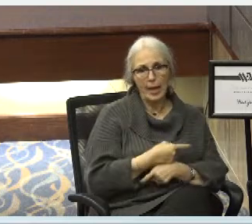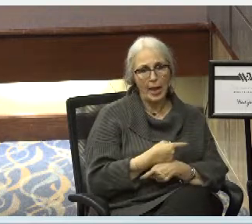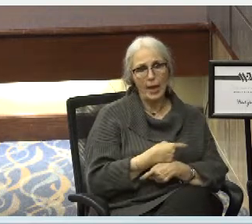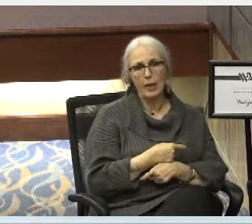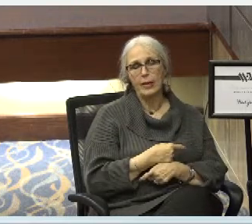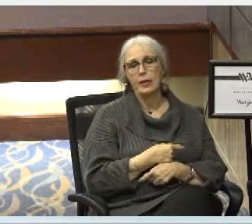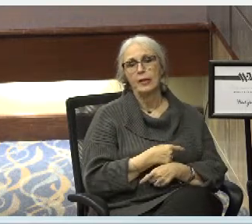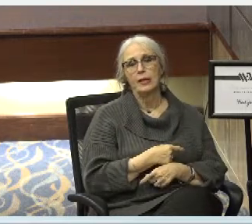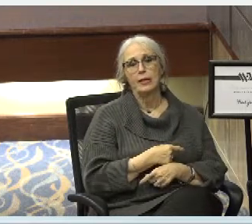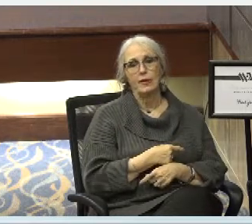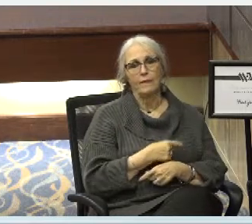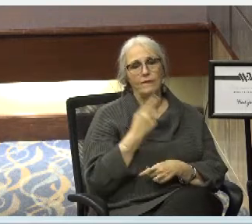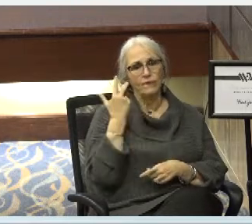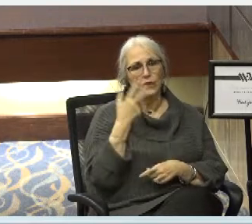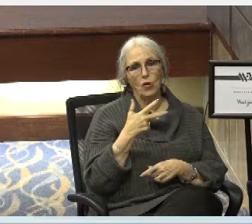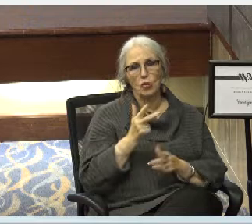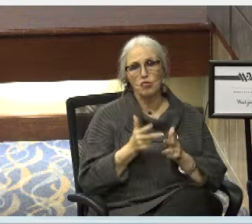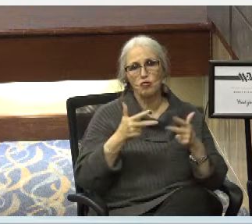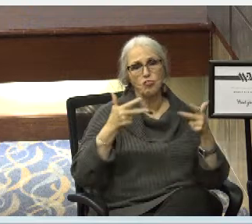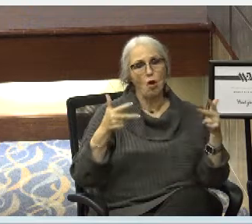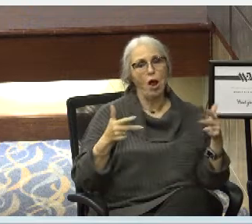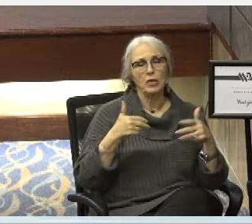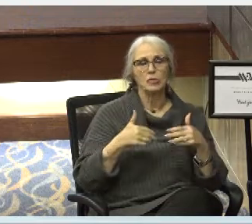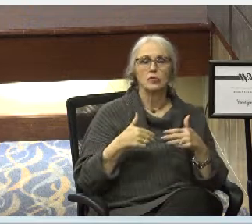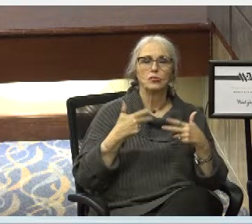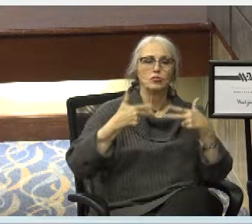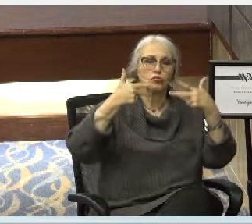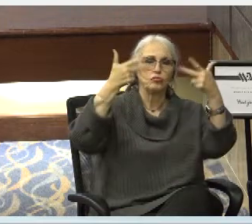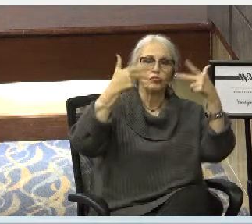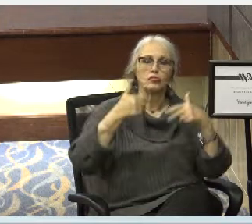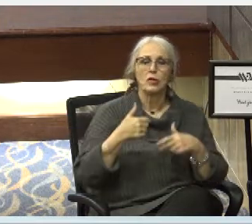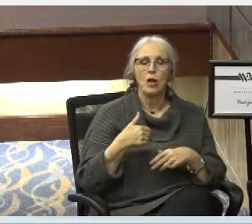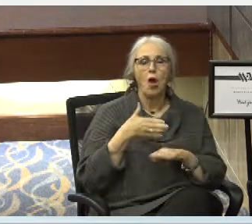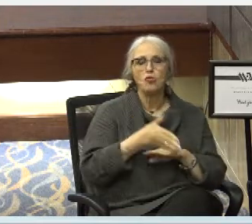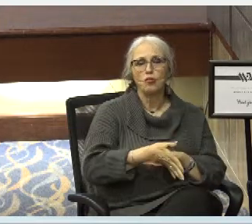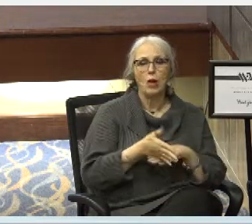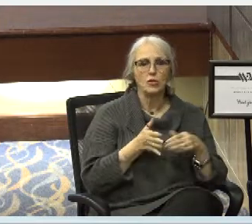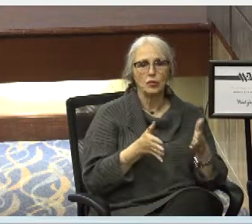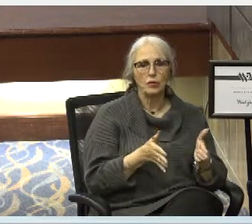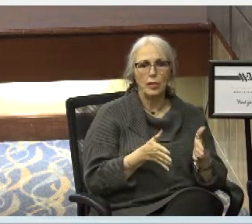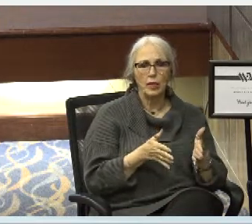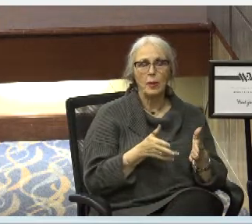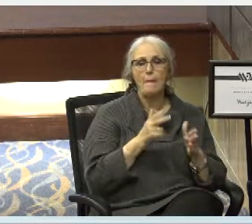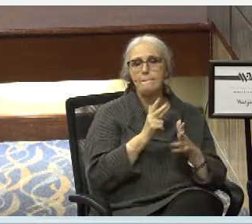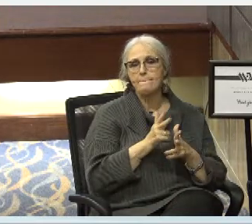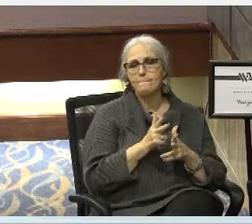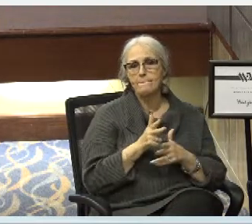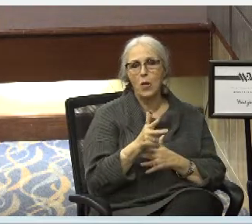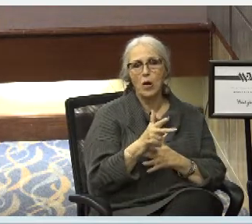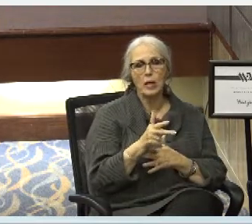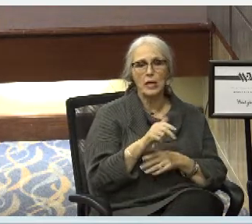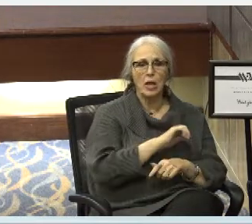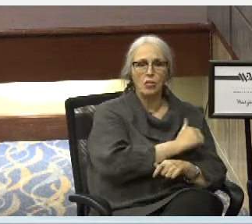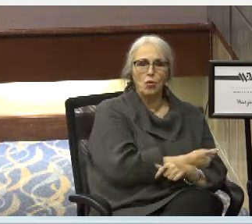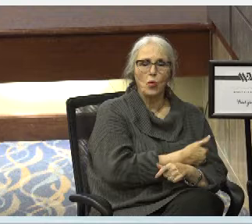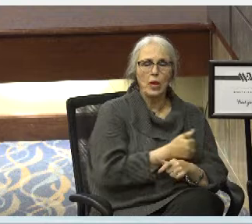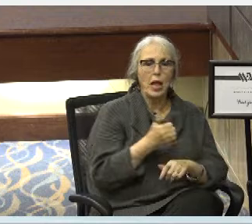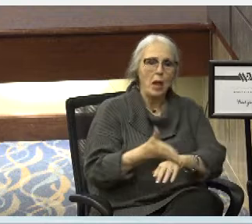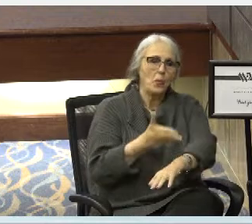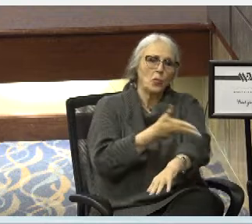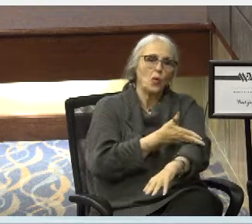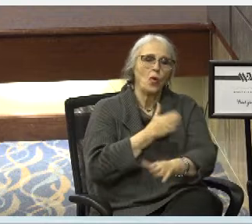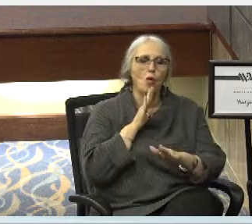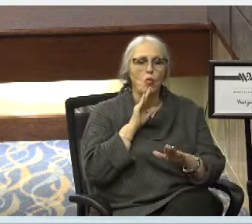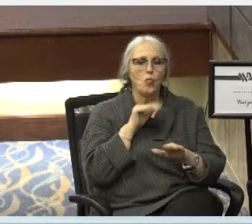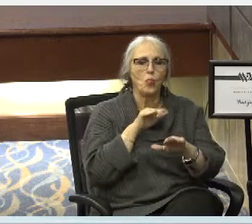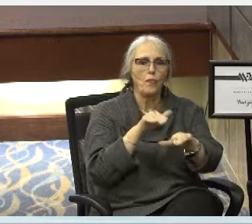this garage and the garage across the street. The city will create a municipal parking authority, and we will be improving the Riverwalk. There's